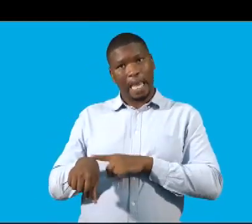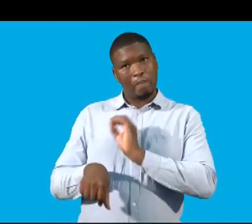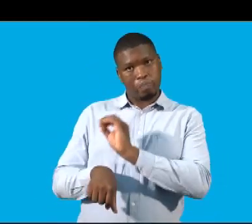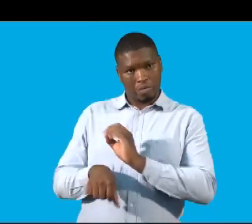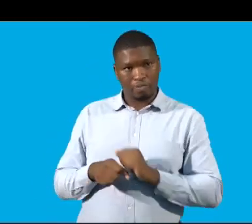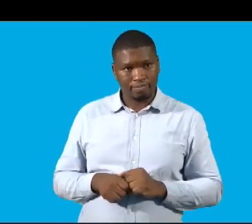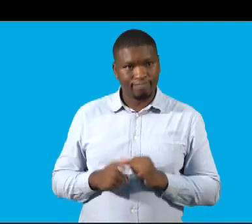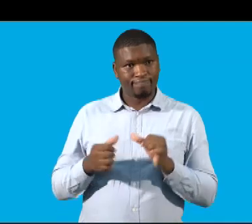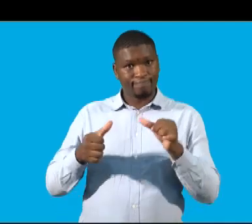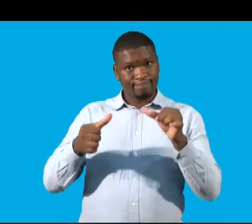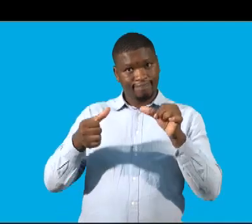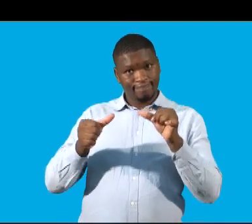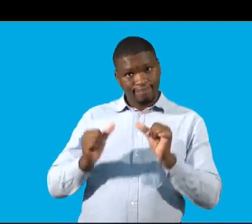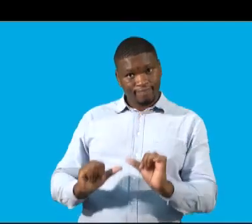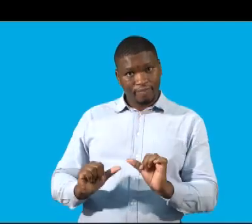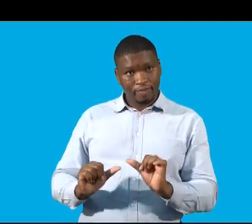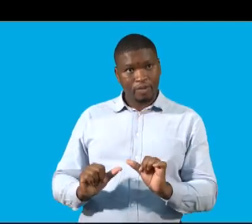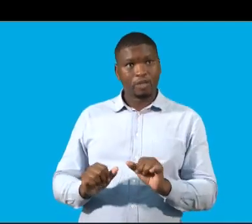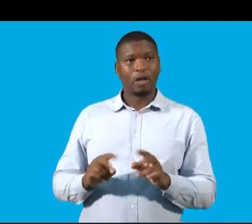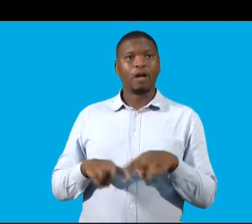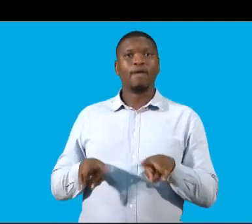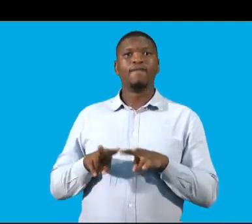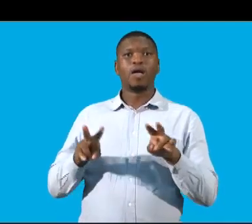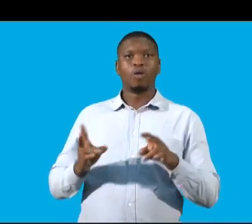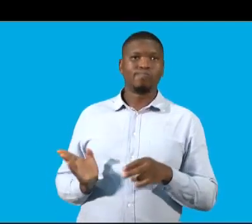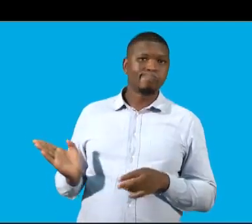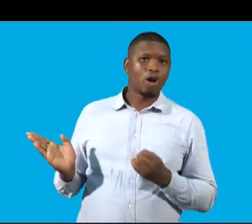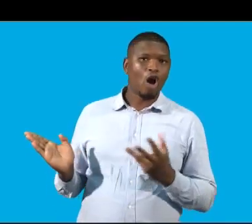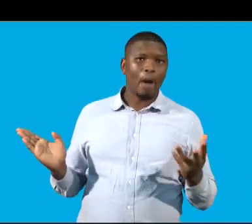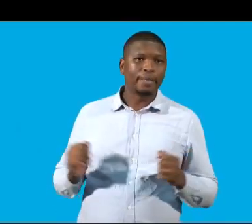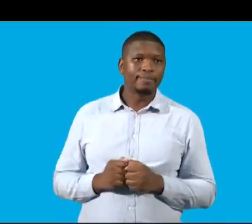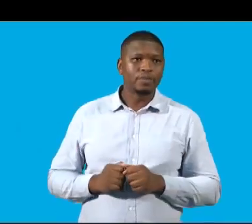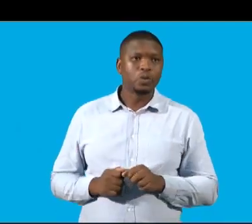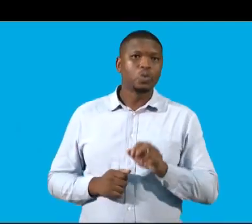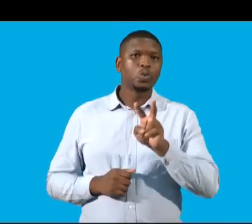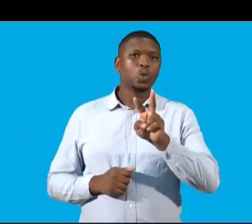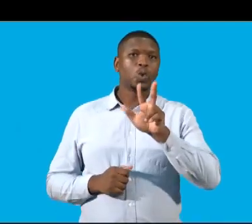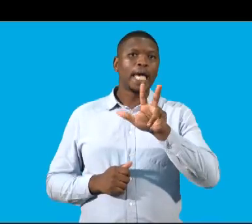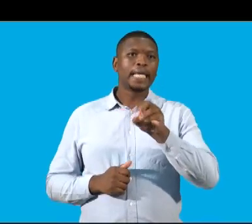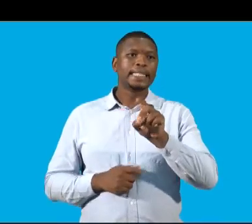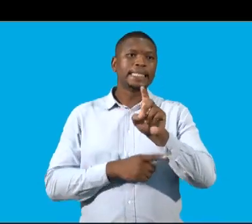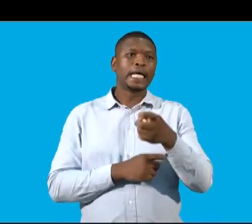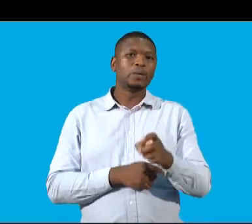our period. Then that gives us a value of